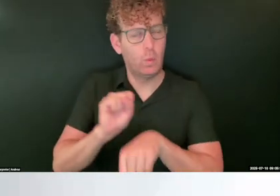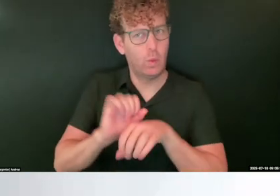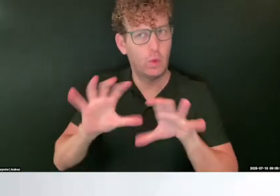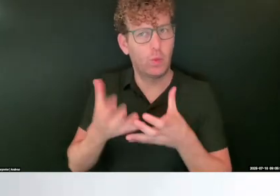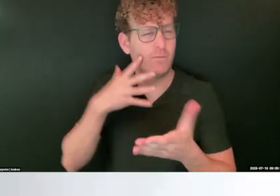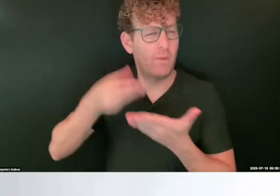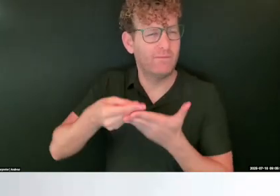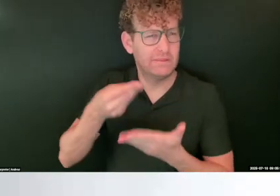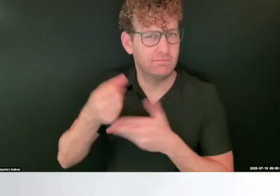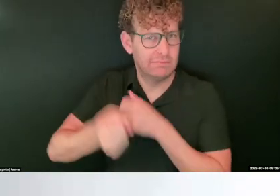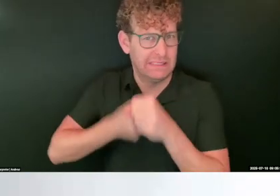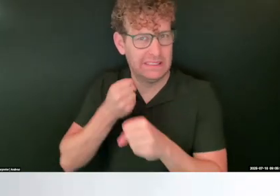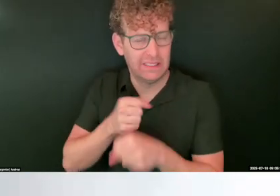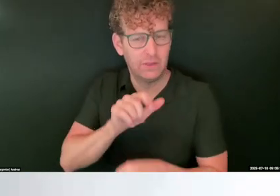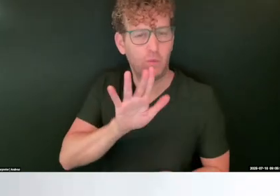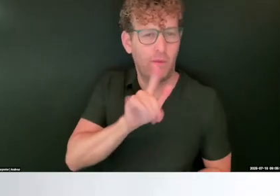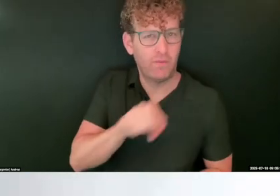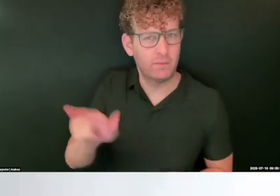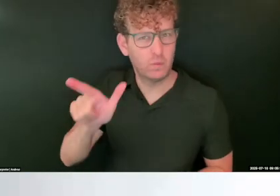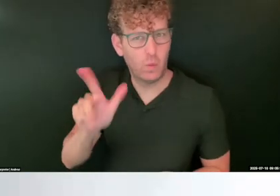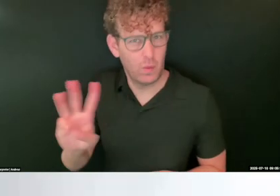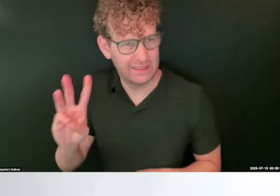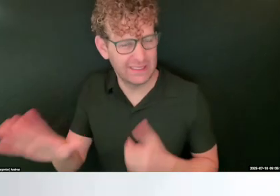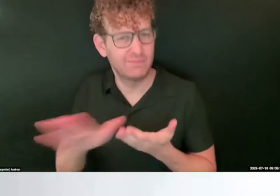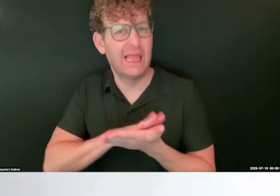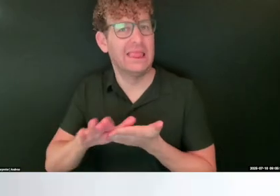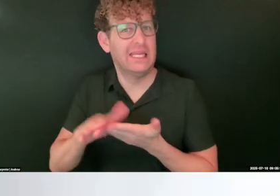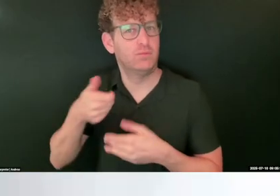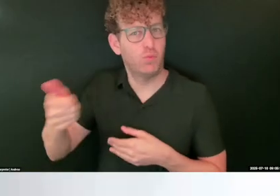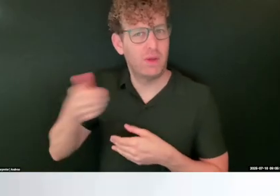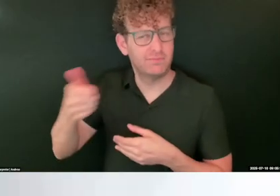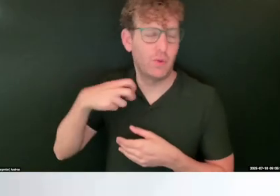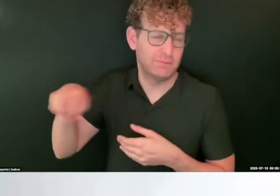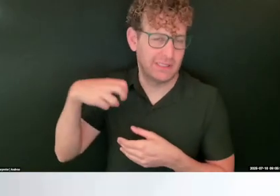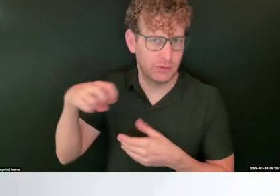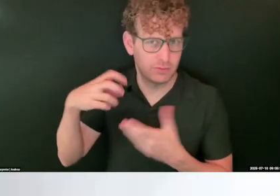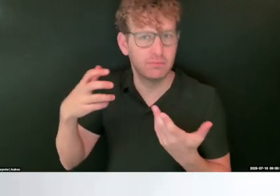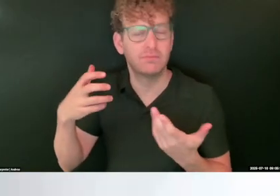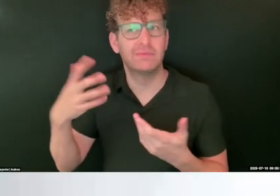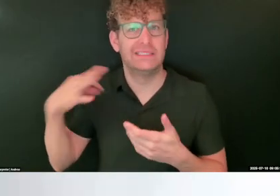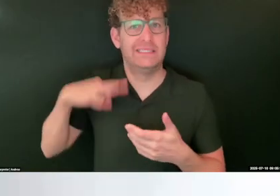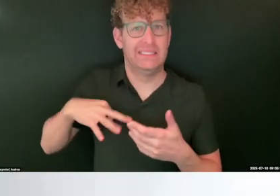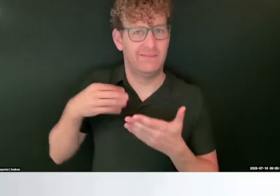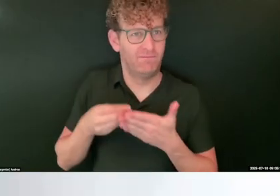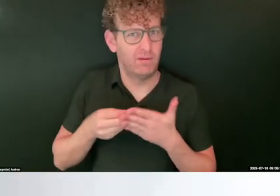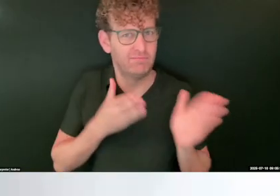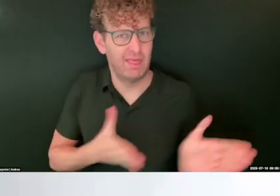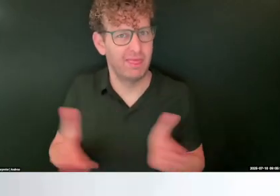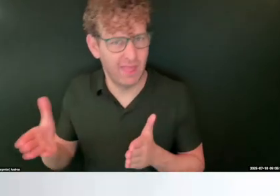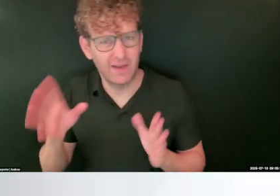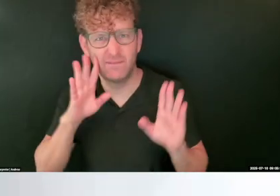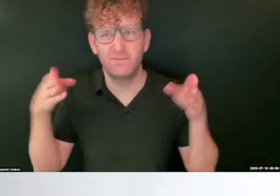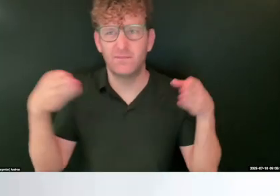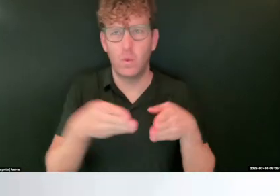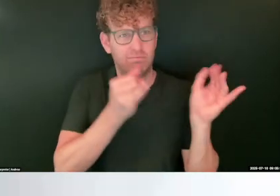I'll facilitate today's work group for the fiscal year 2025-2026 Clean Transportation Incentives Funding Plan, which